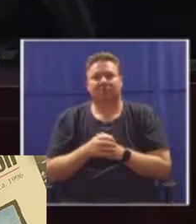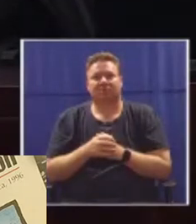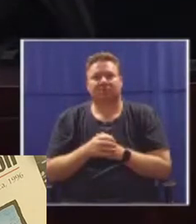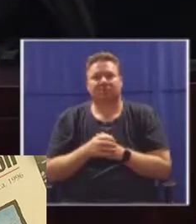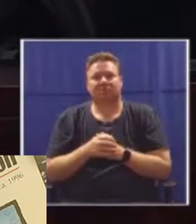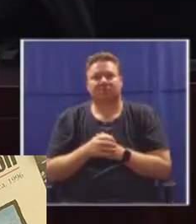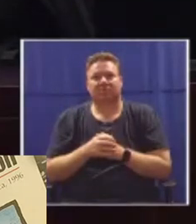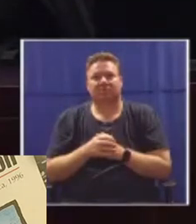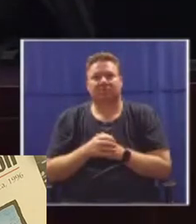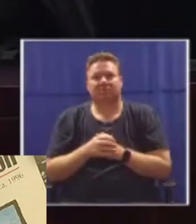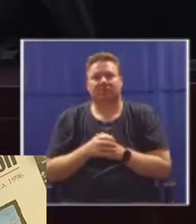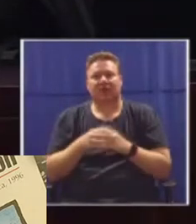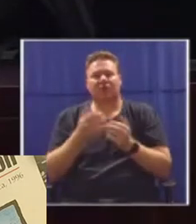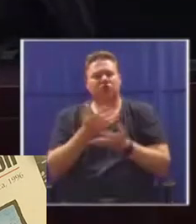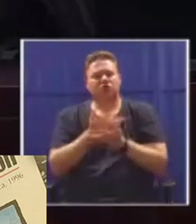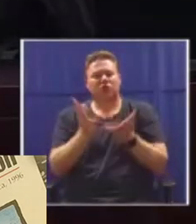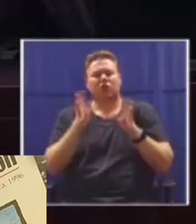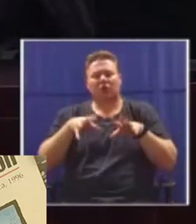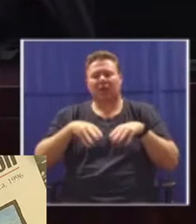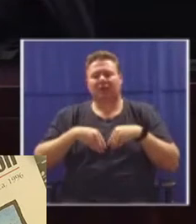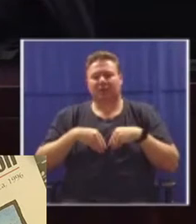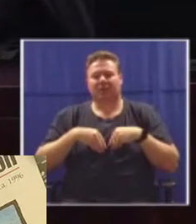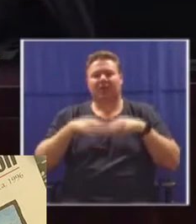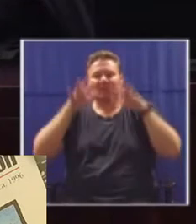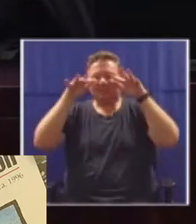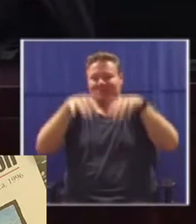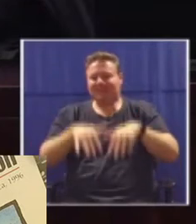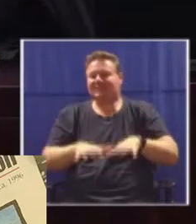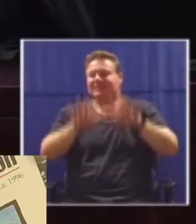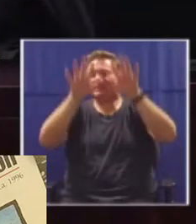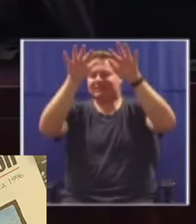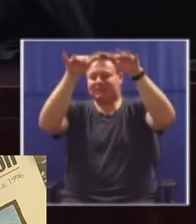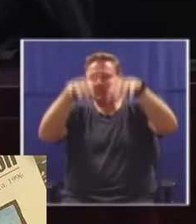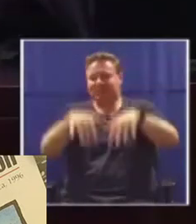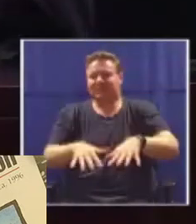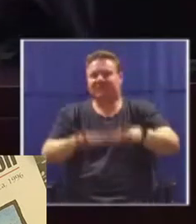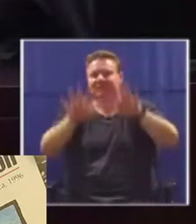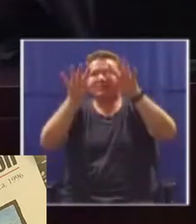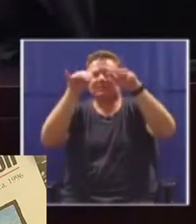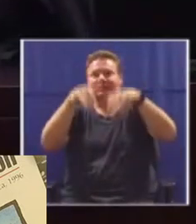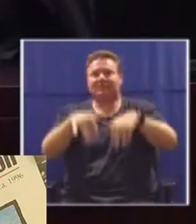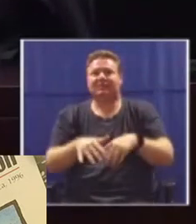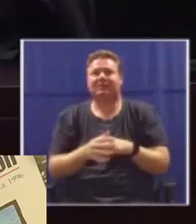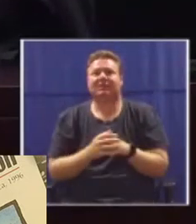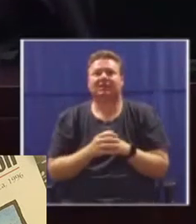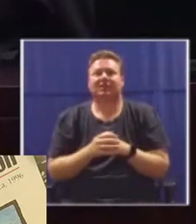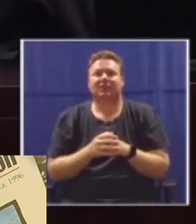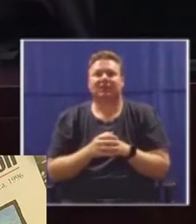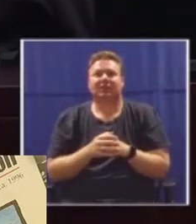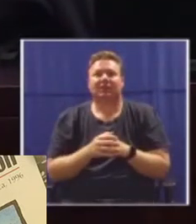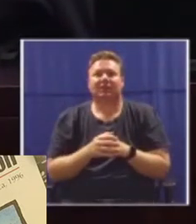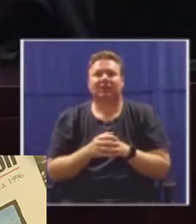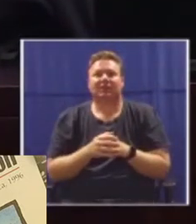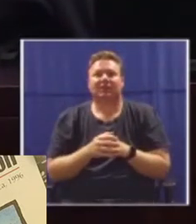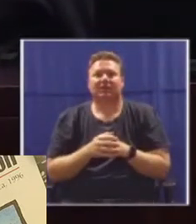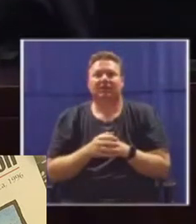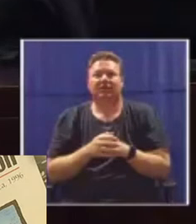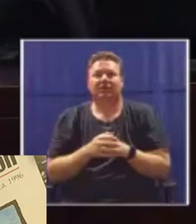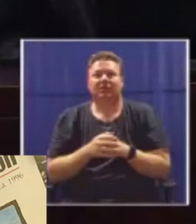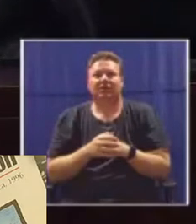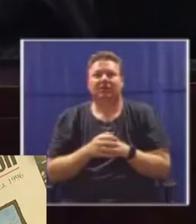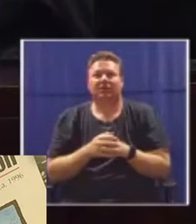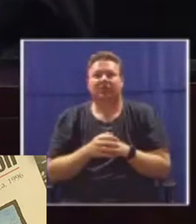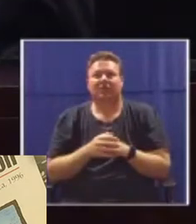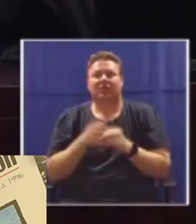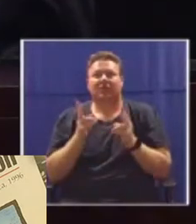it is generally accepted that on the high seas, the oceans are capable of assimilating and dealing with raw sewage